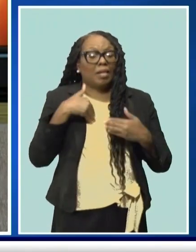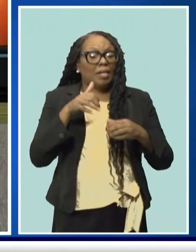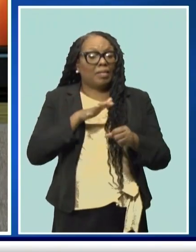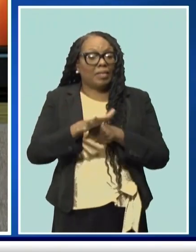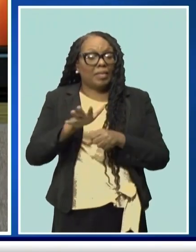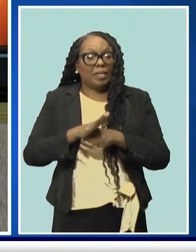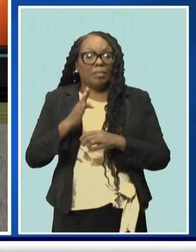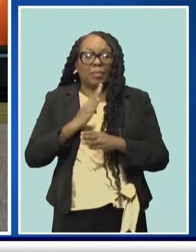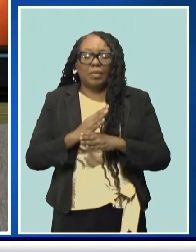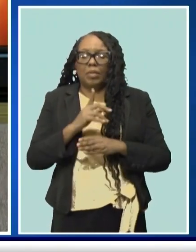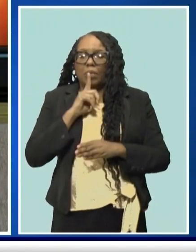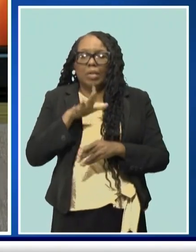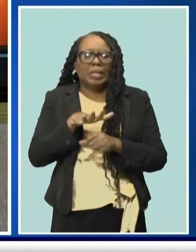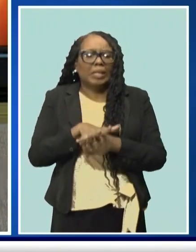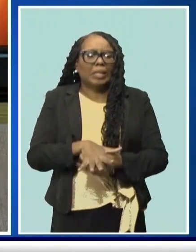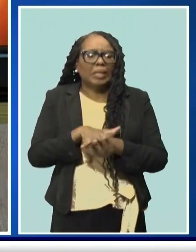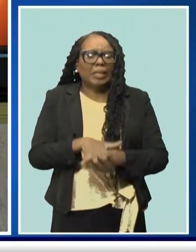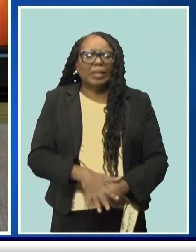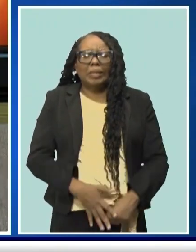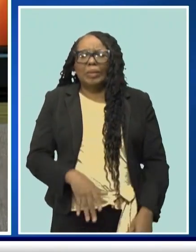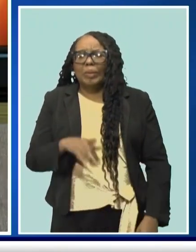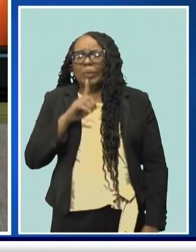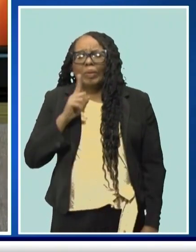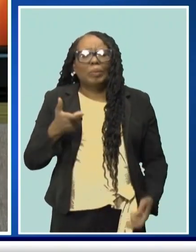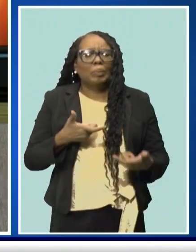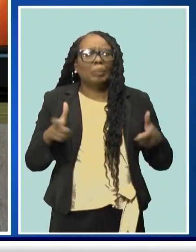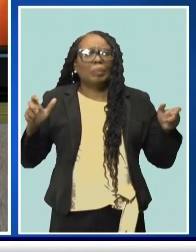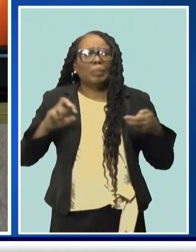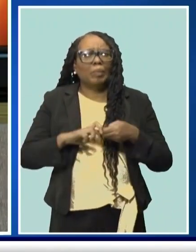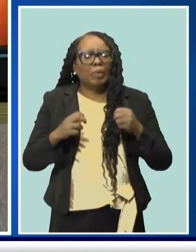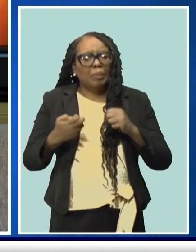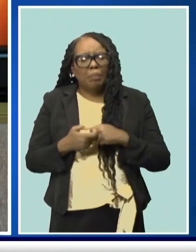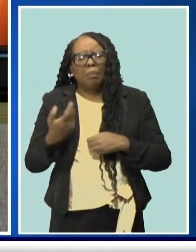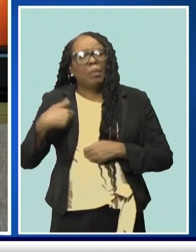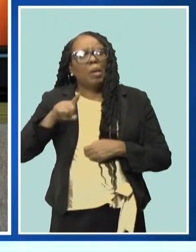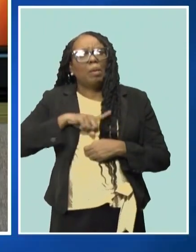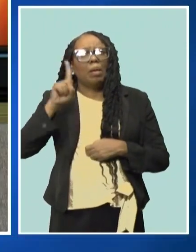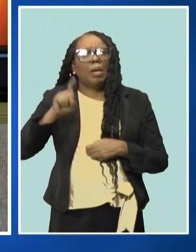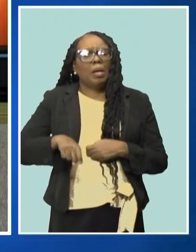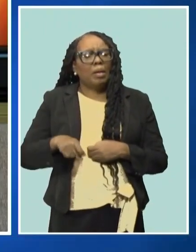treasurer. We have to pay out significant